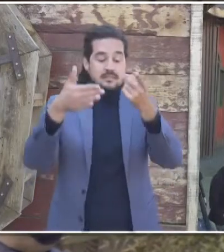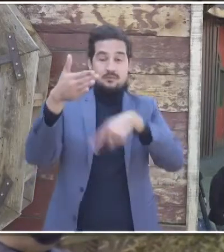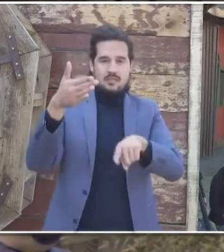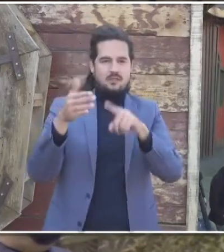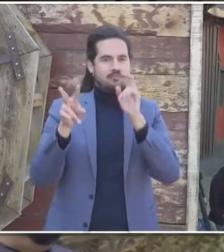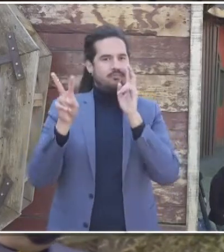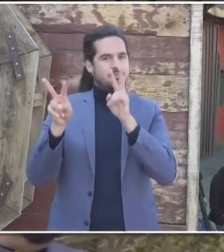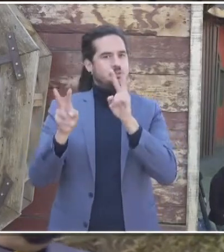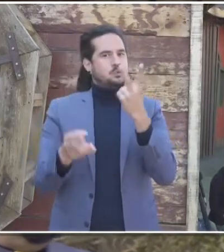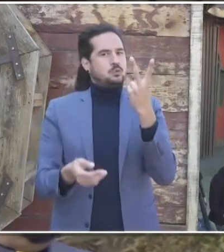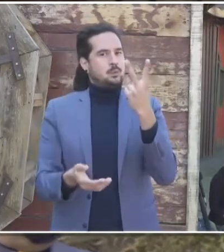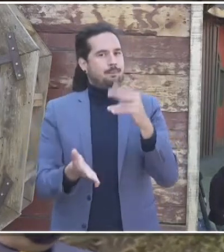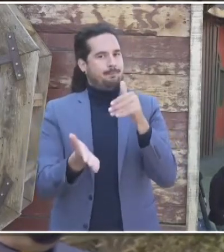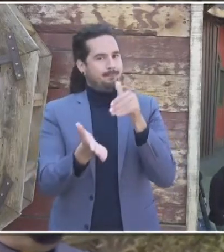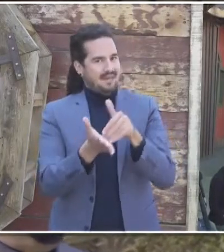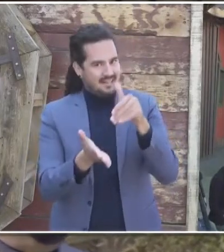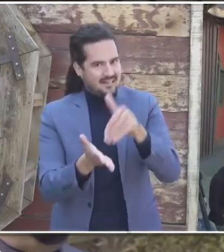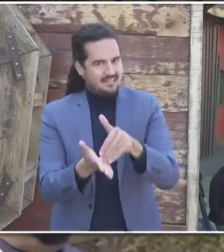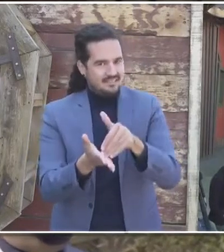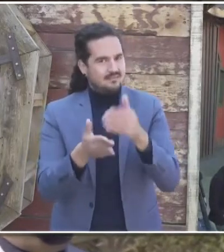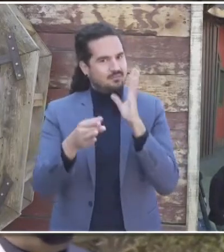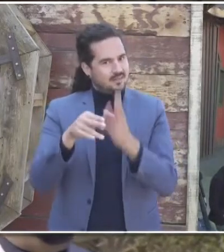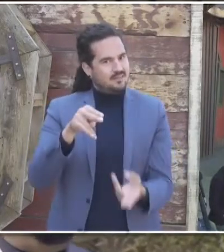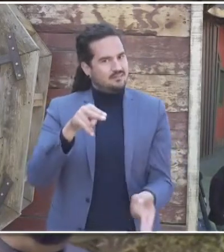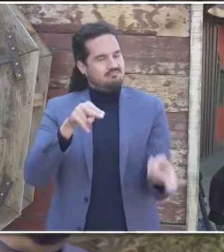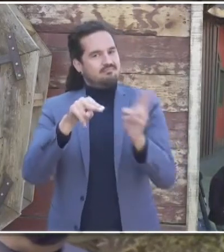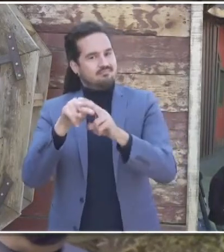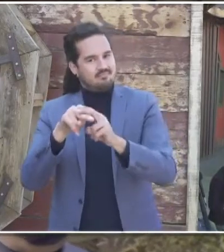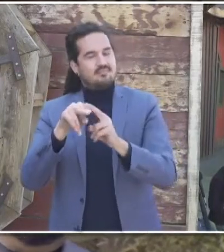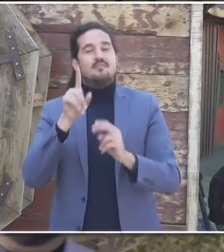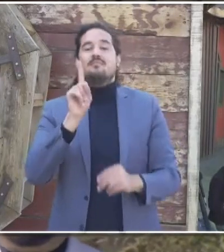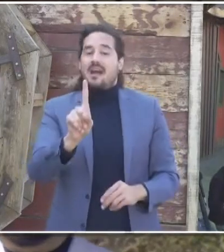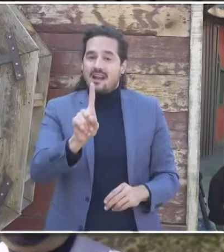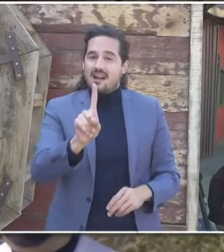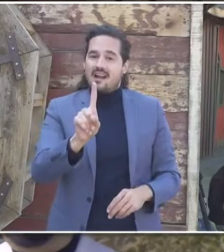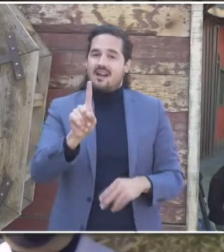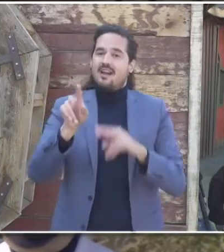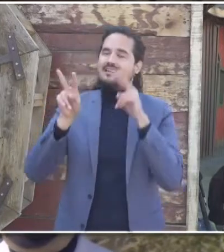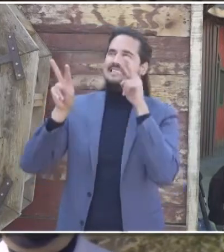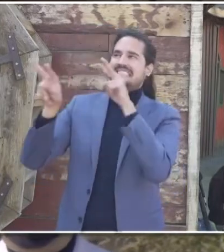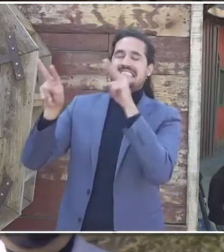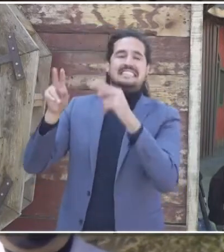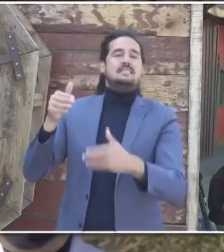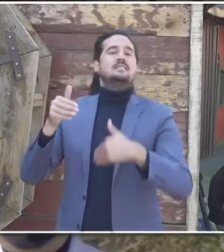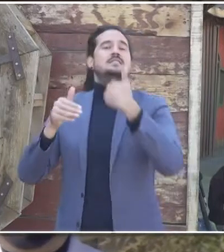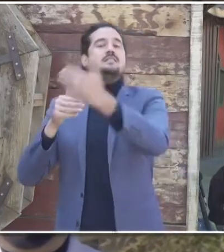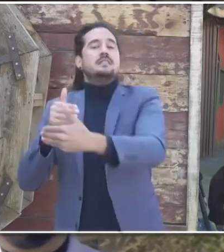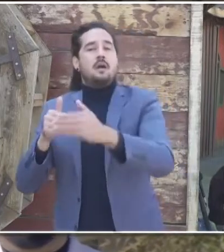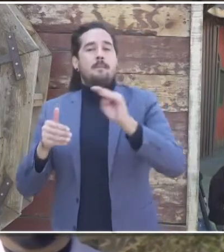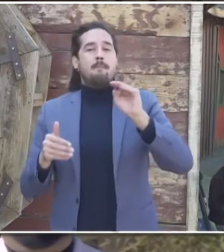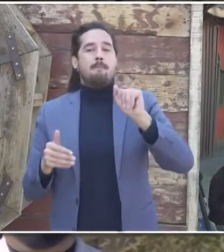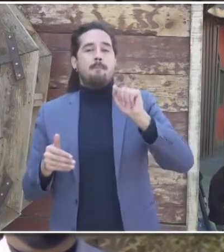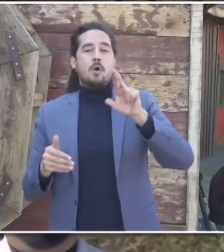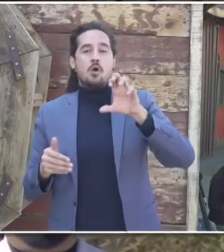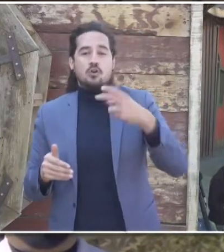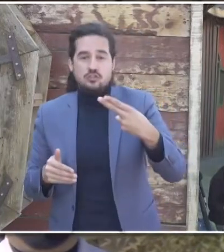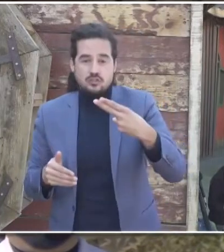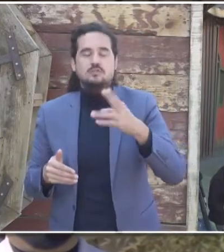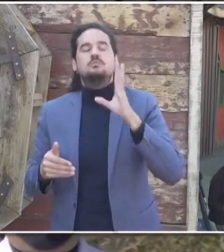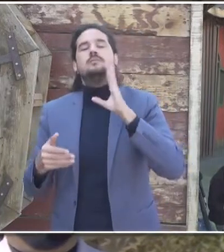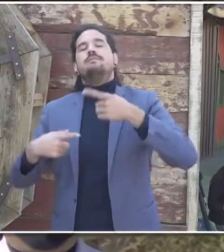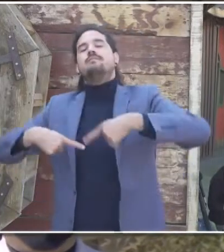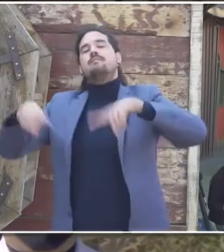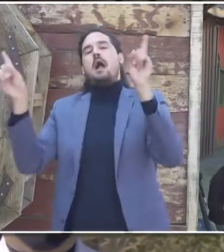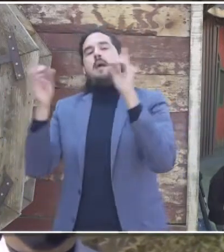come March, April, May, we're going to start seeing more abundance. We're going to see more availability, not only of Pfizer and Moderna,